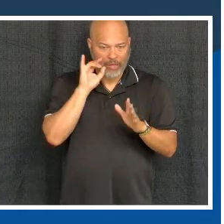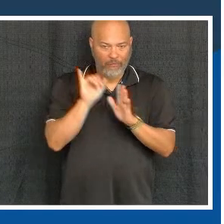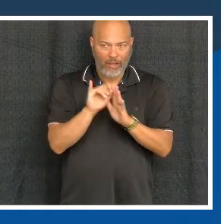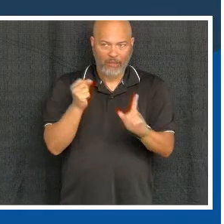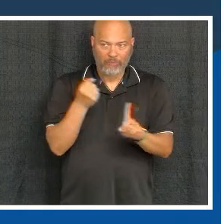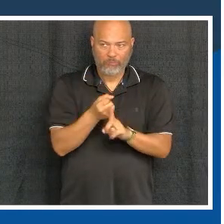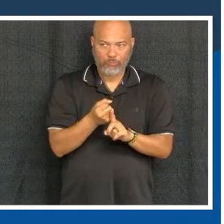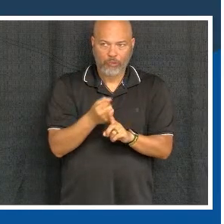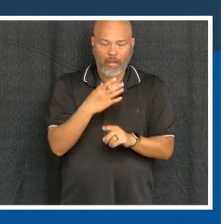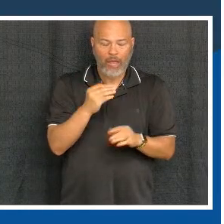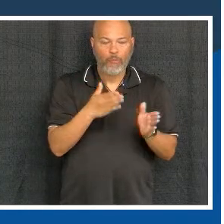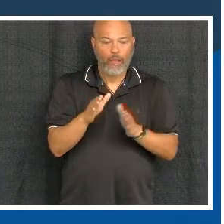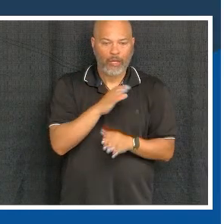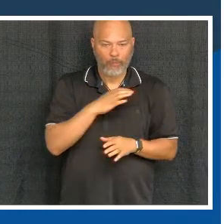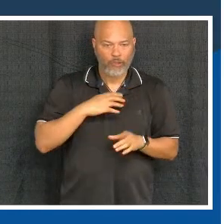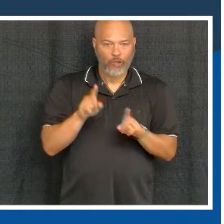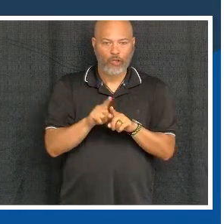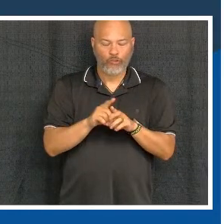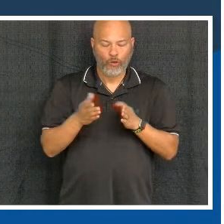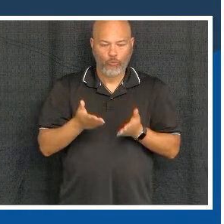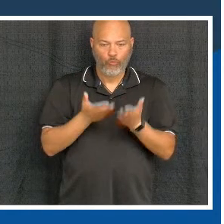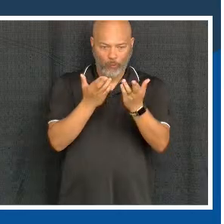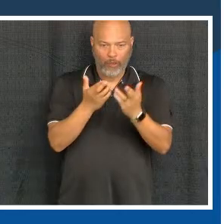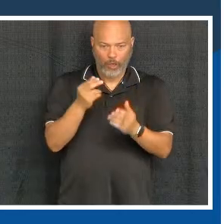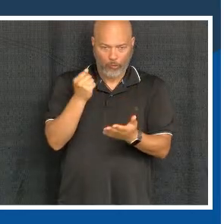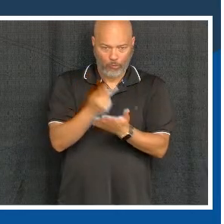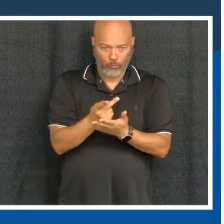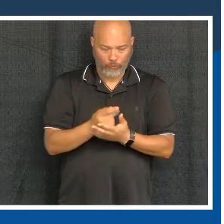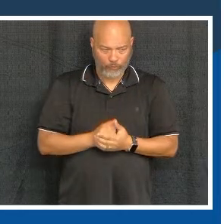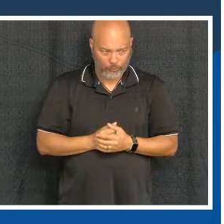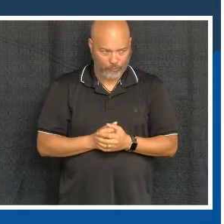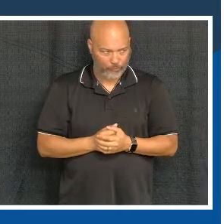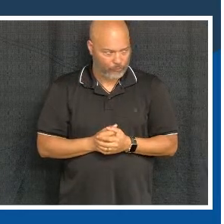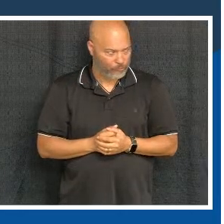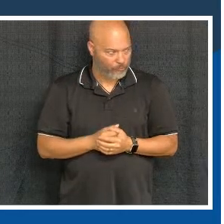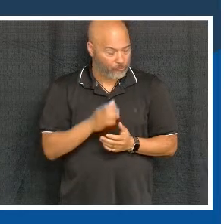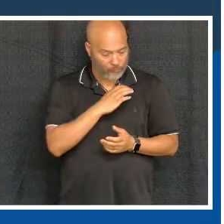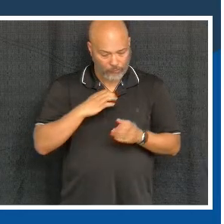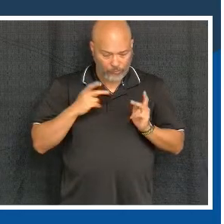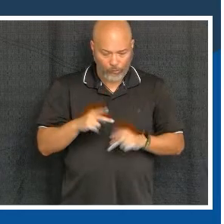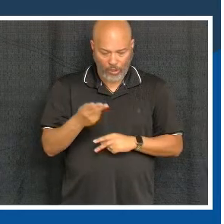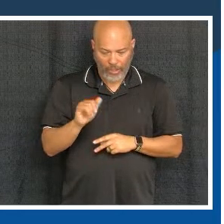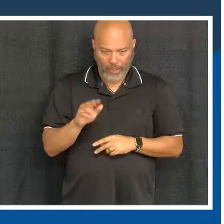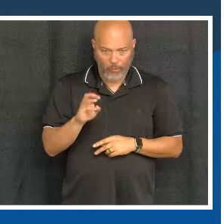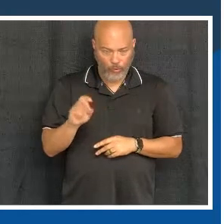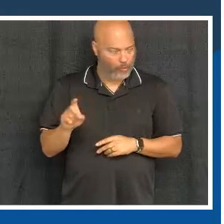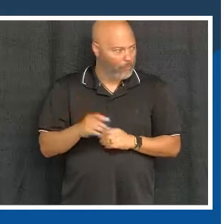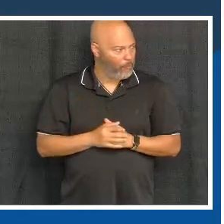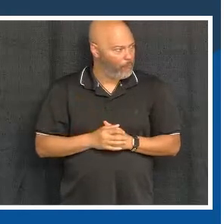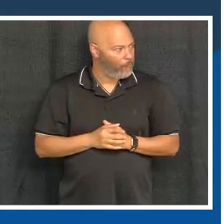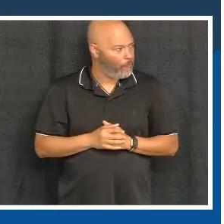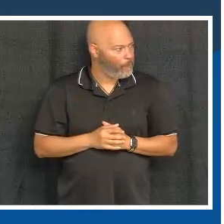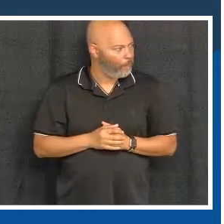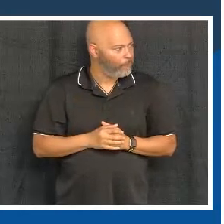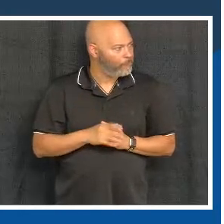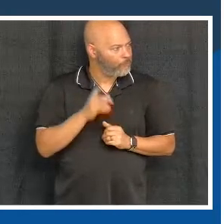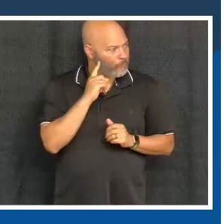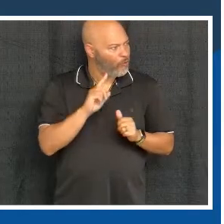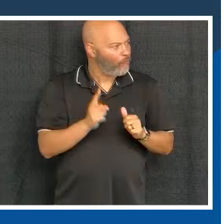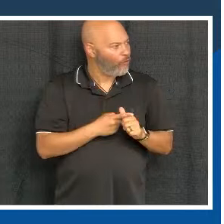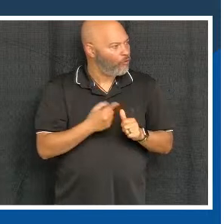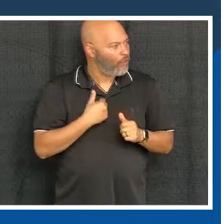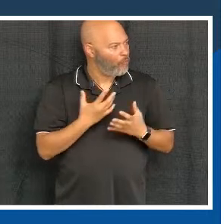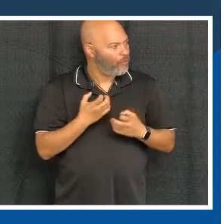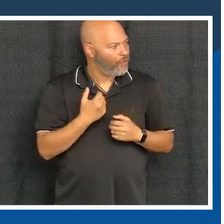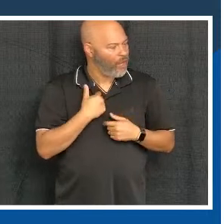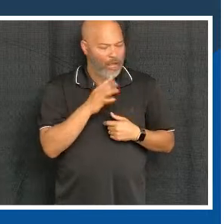time, and the Planning Commission also recommends approval. Councilman Haywood, you're recognized. Thank you, Mayor. So first I want to say that